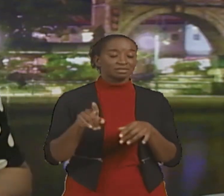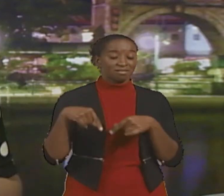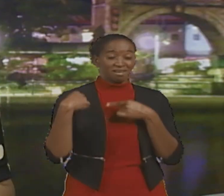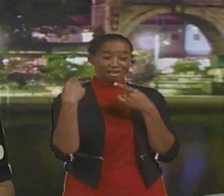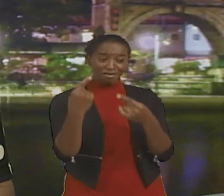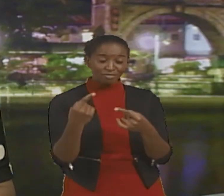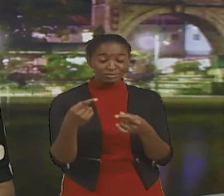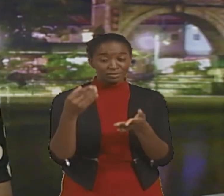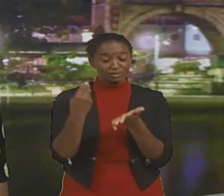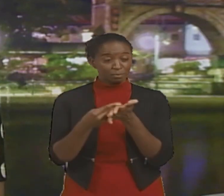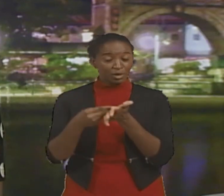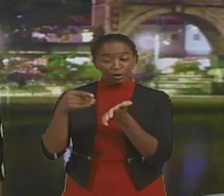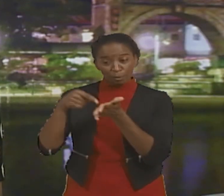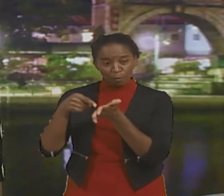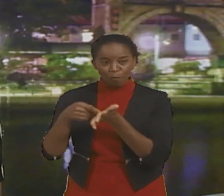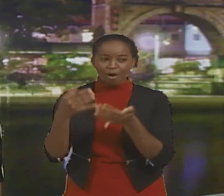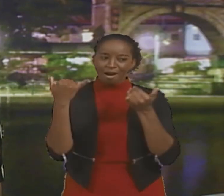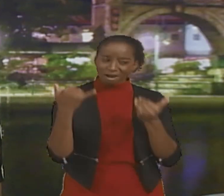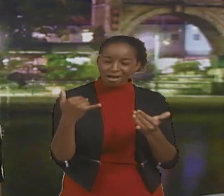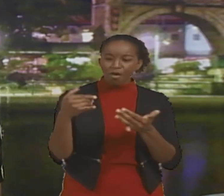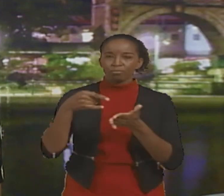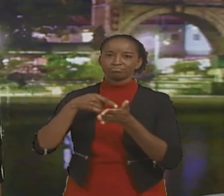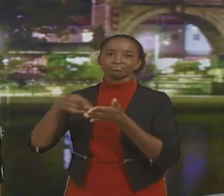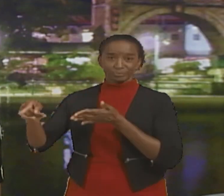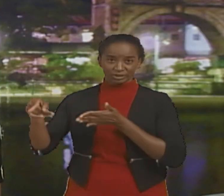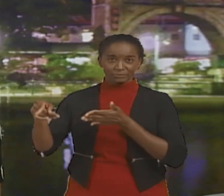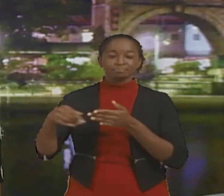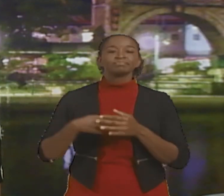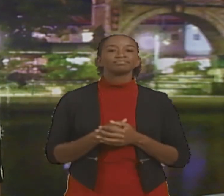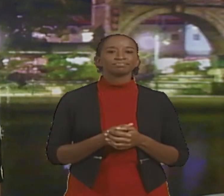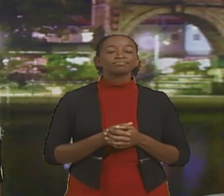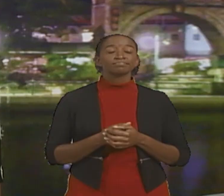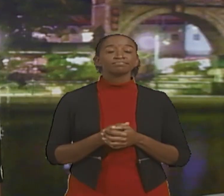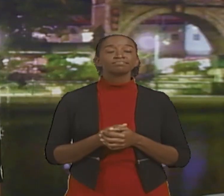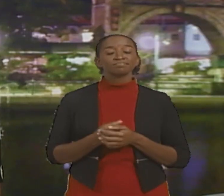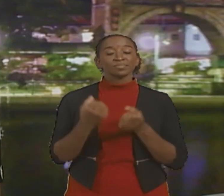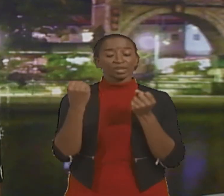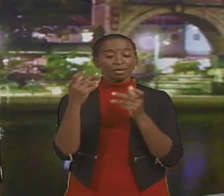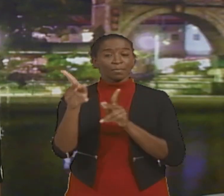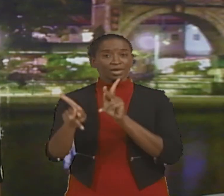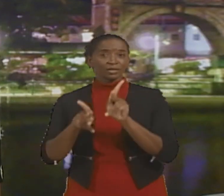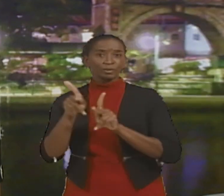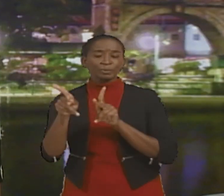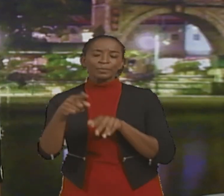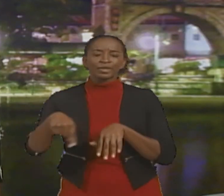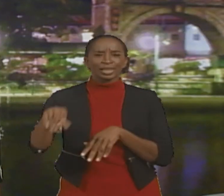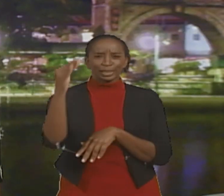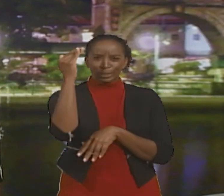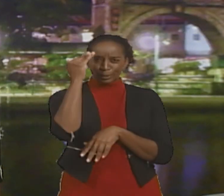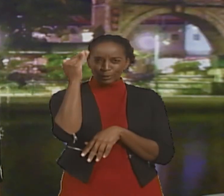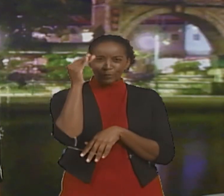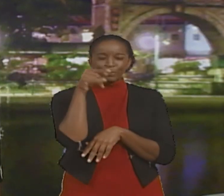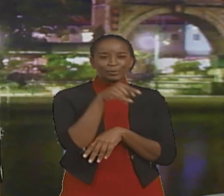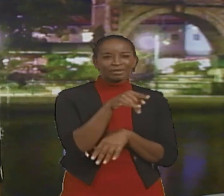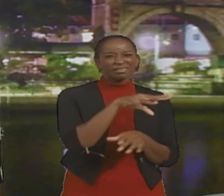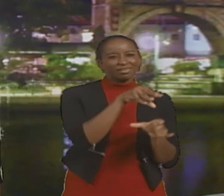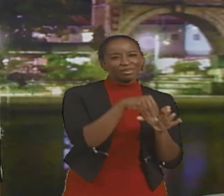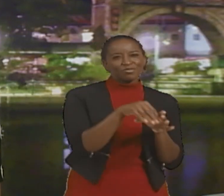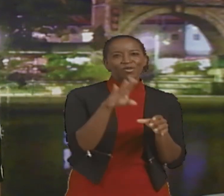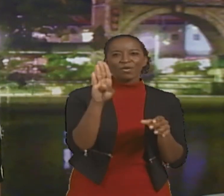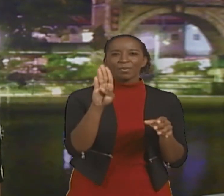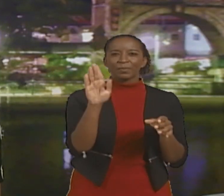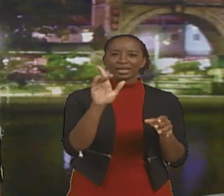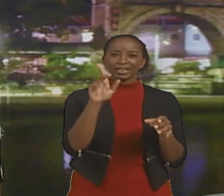Companies. Well, many Barbadians who were touched in various ways by late Barbados Labour Party elder David Joey